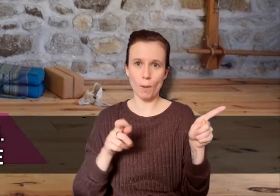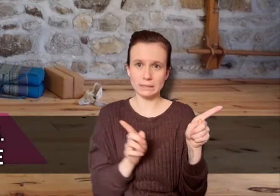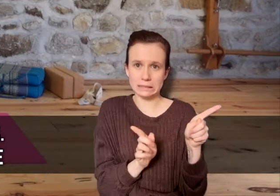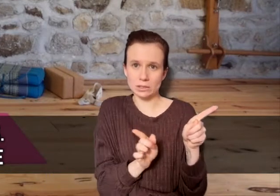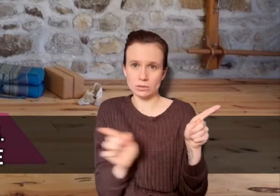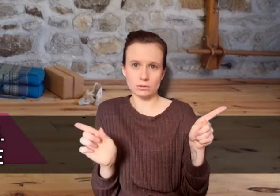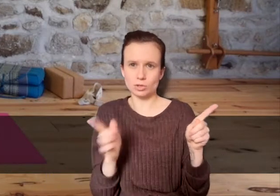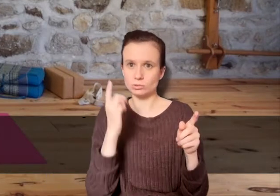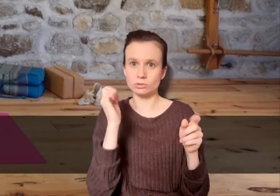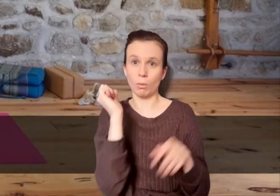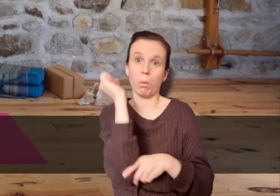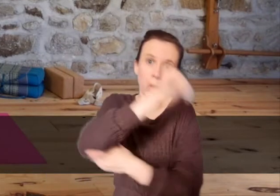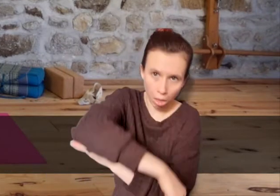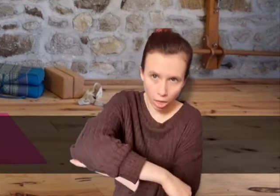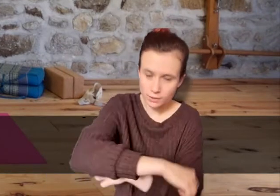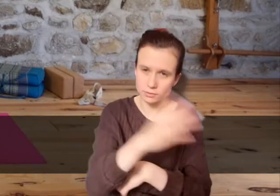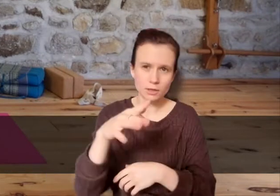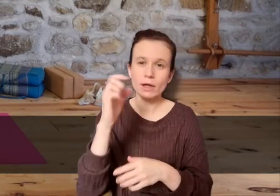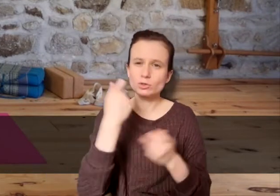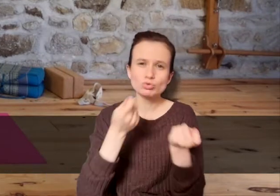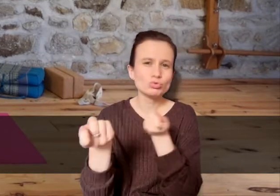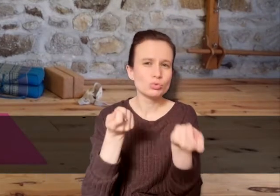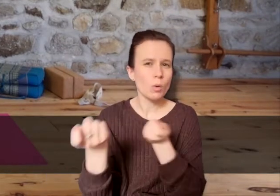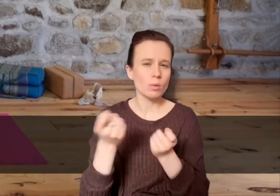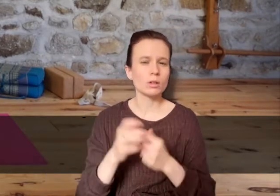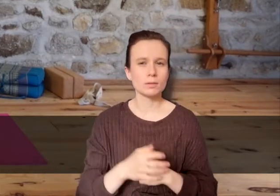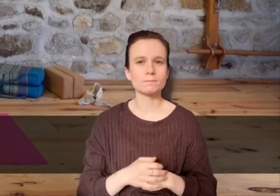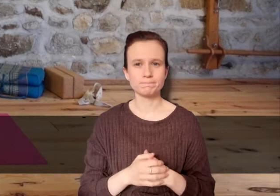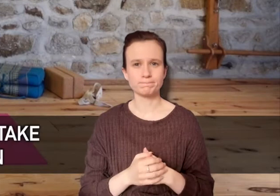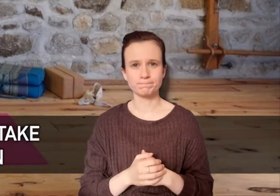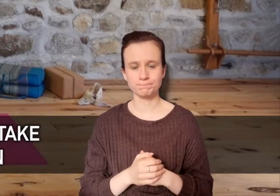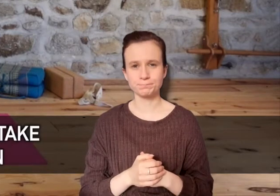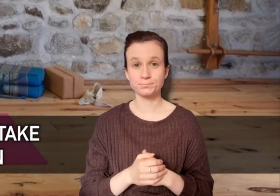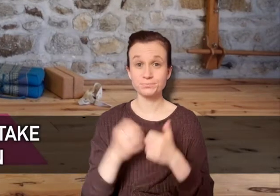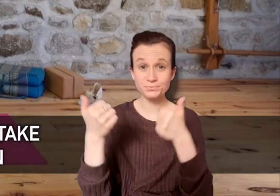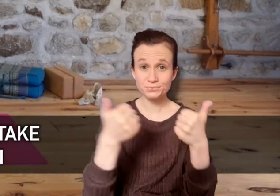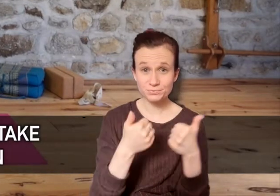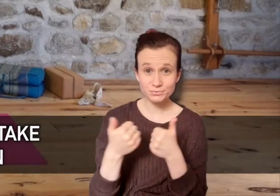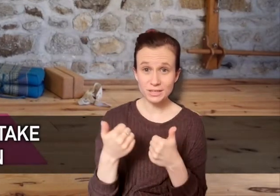just diving into one thing or another. Right. Everyone all right?